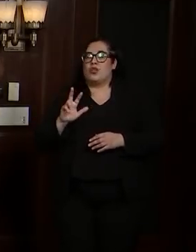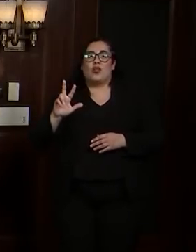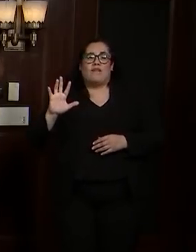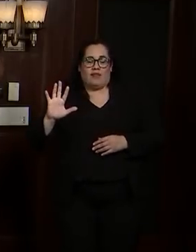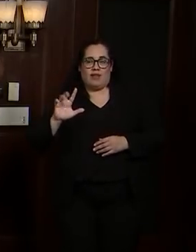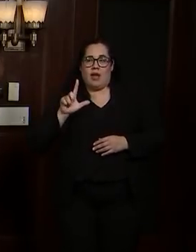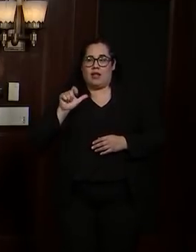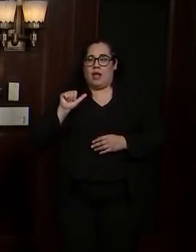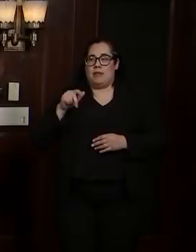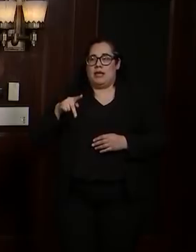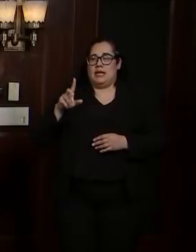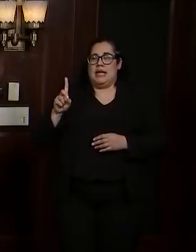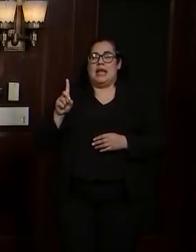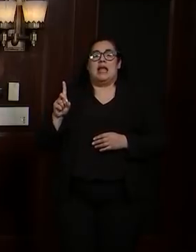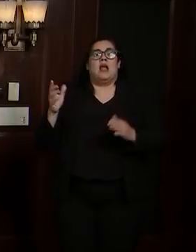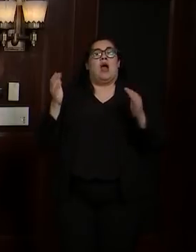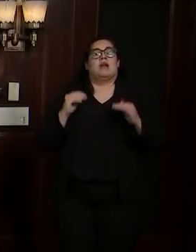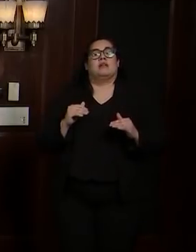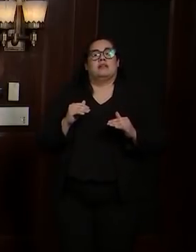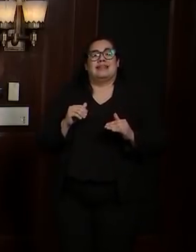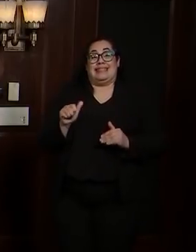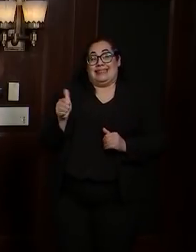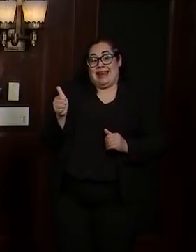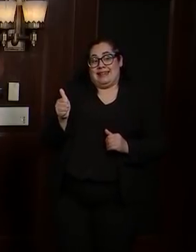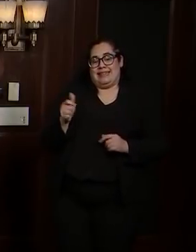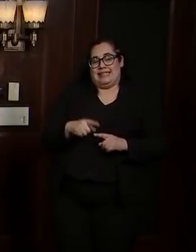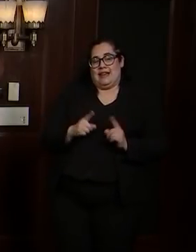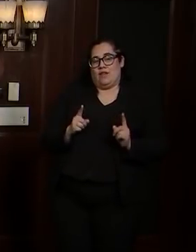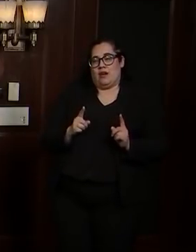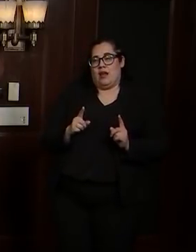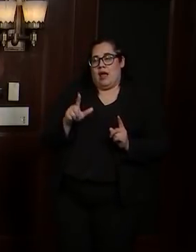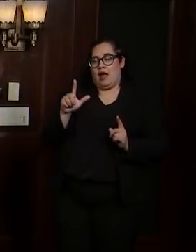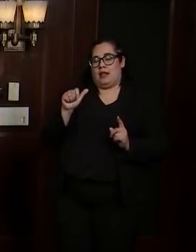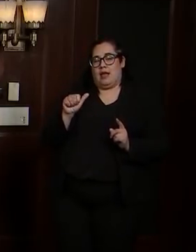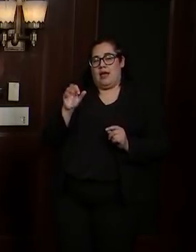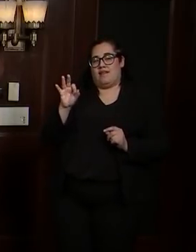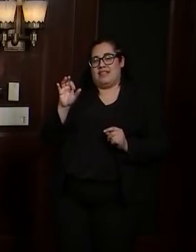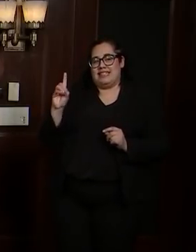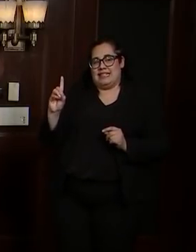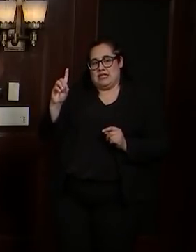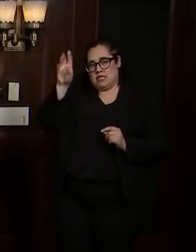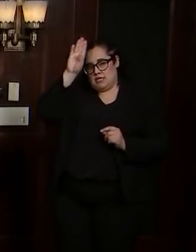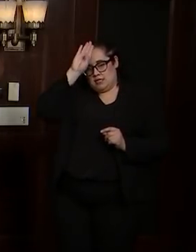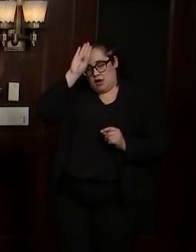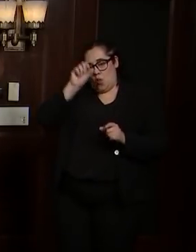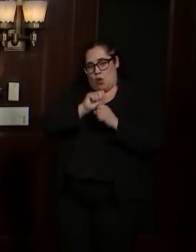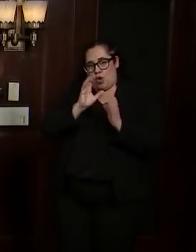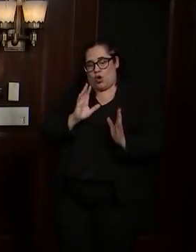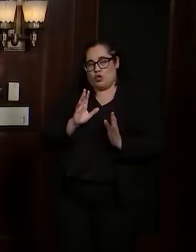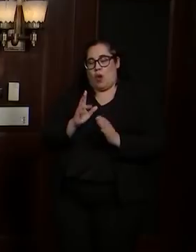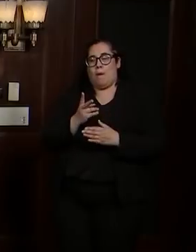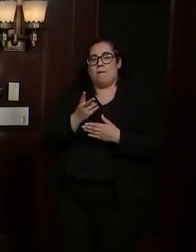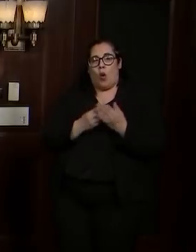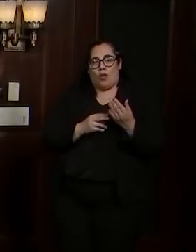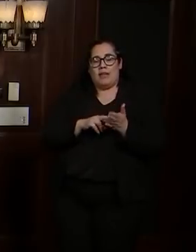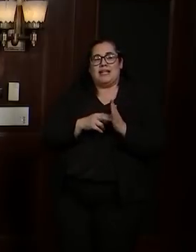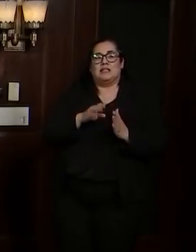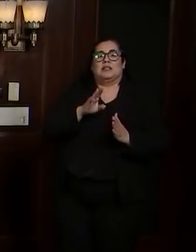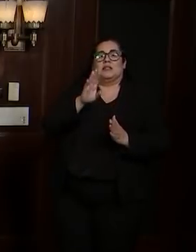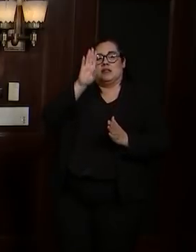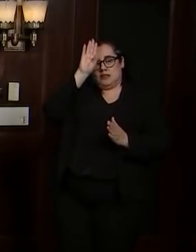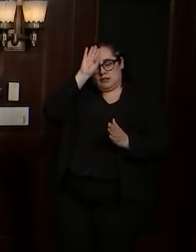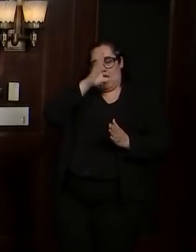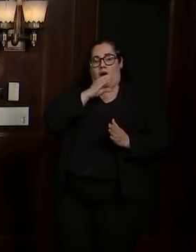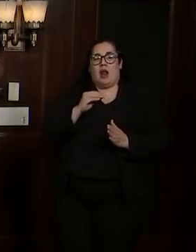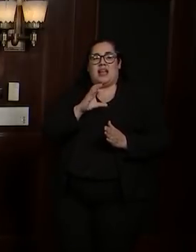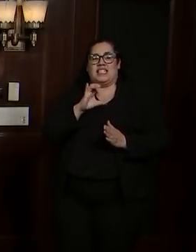35 LAPD and 10 different LAFD workers, both civilian and sworn.